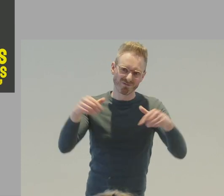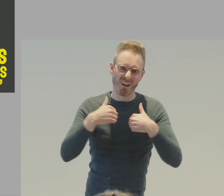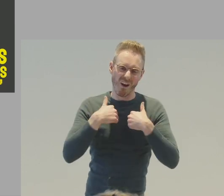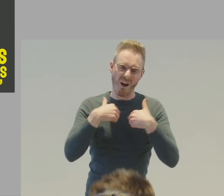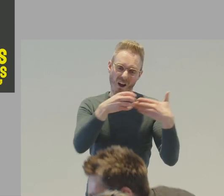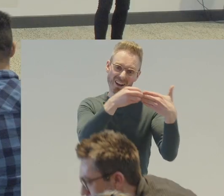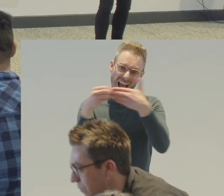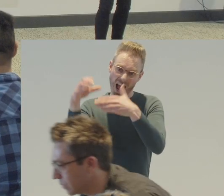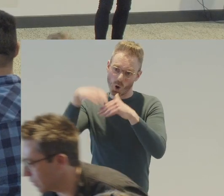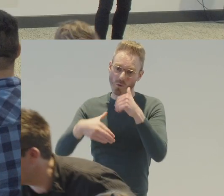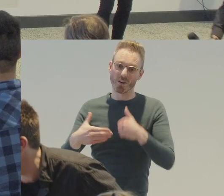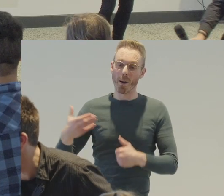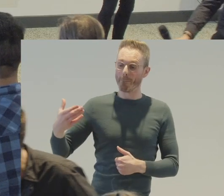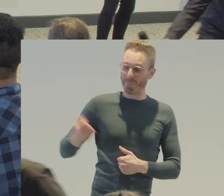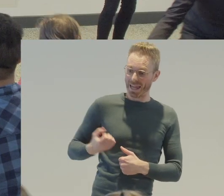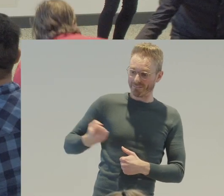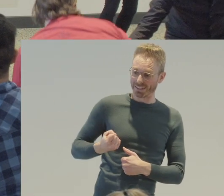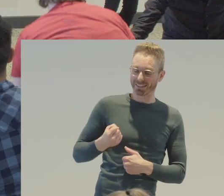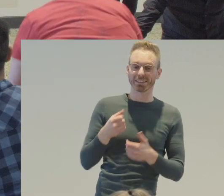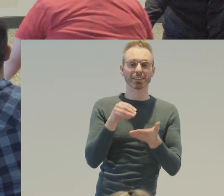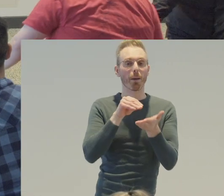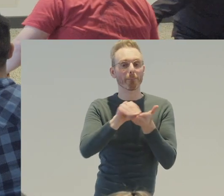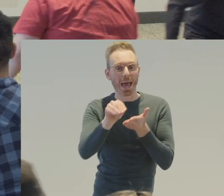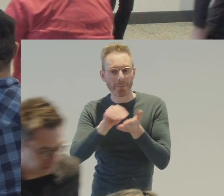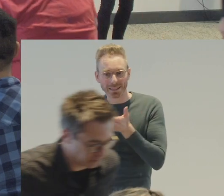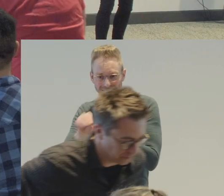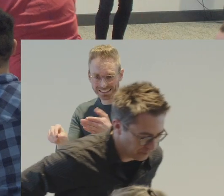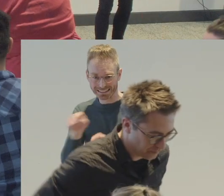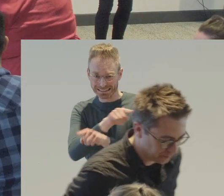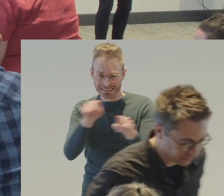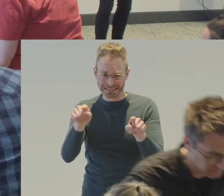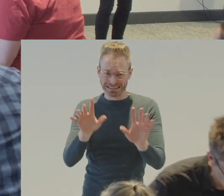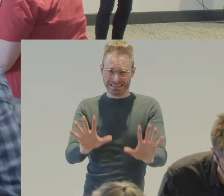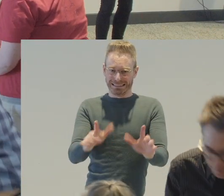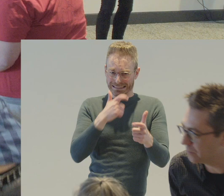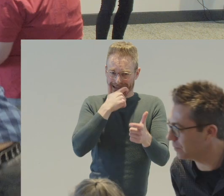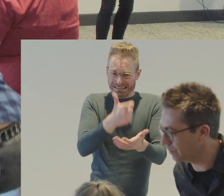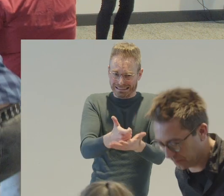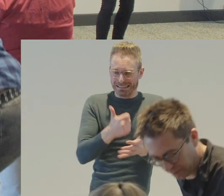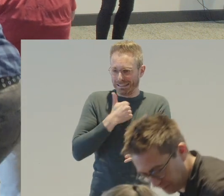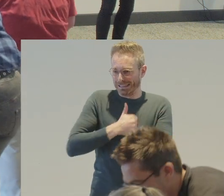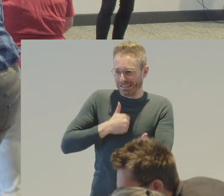payments. There are some open mouths in the audience. Ask us questions.